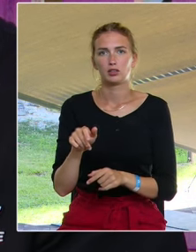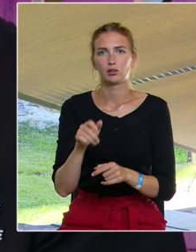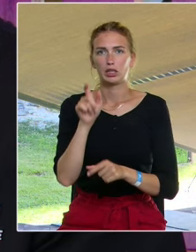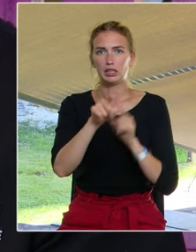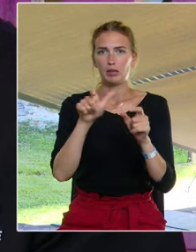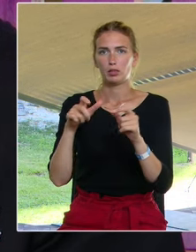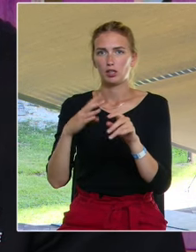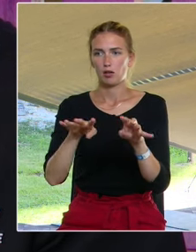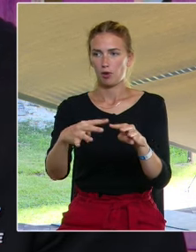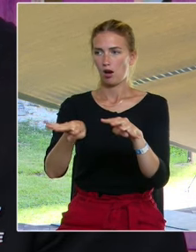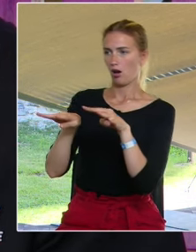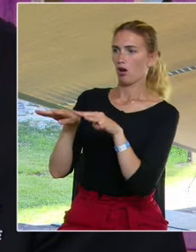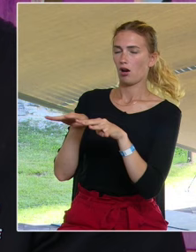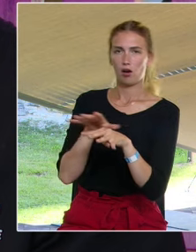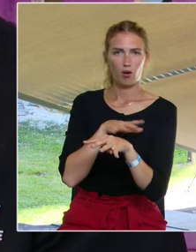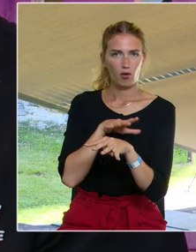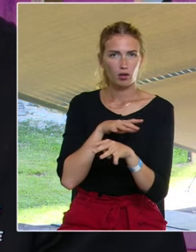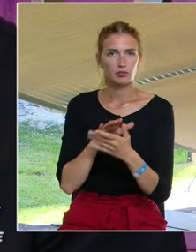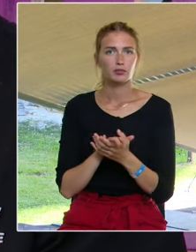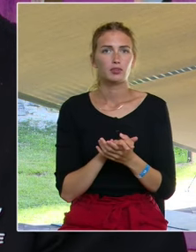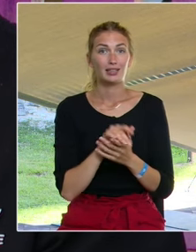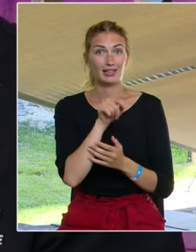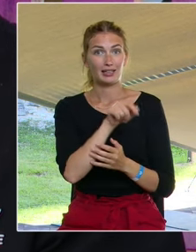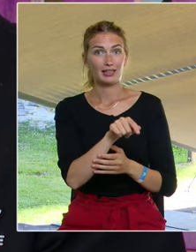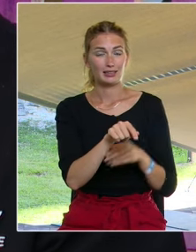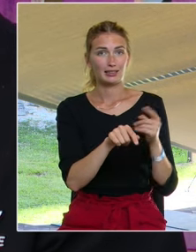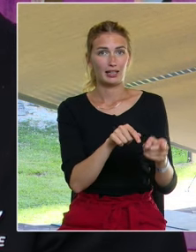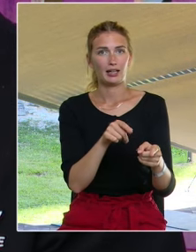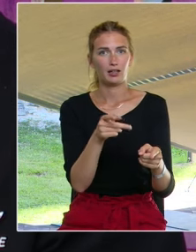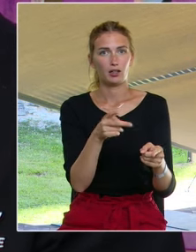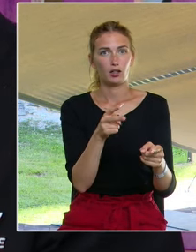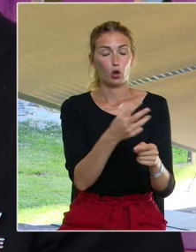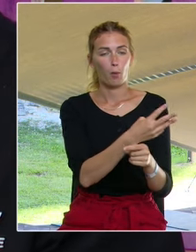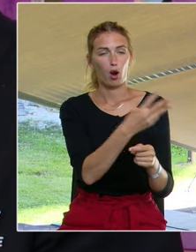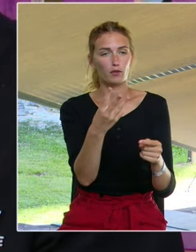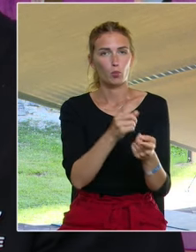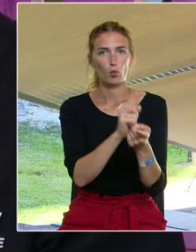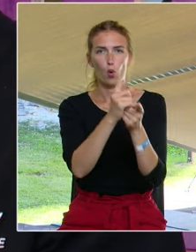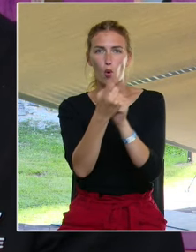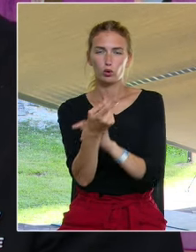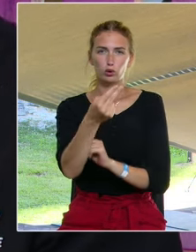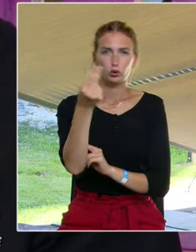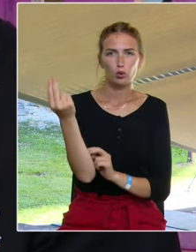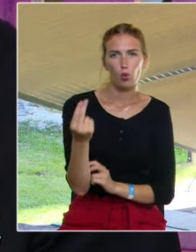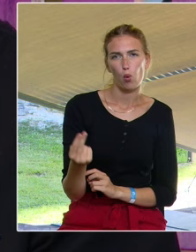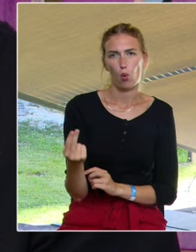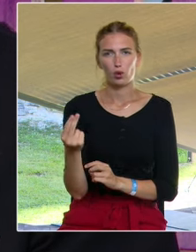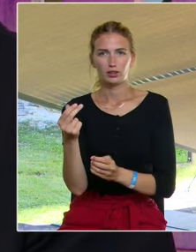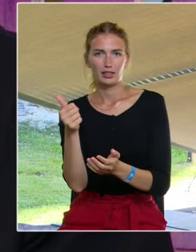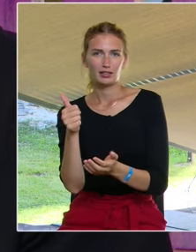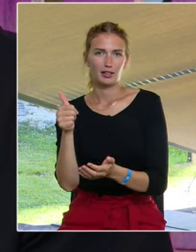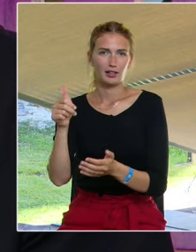like ghost chain develop into a artsy, punky sort of neighborhood